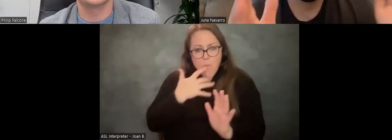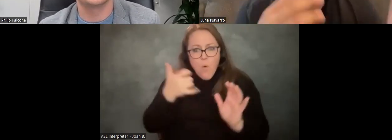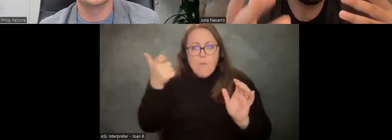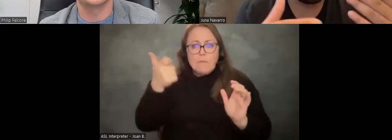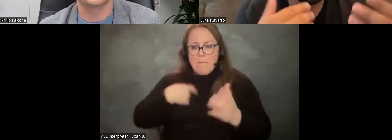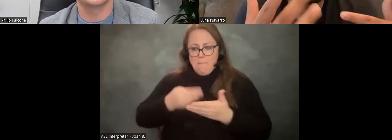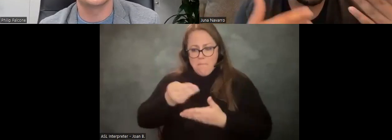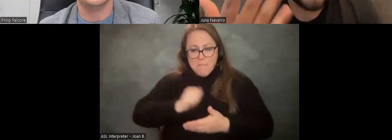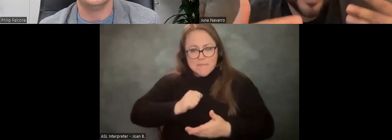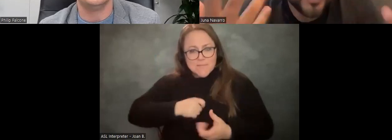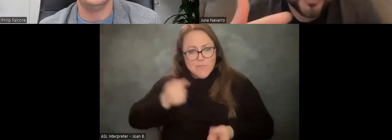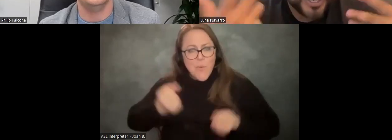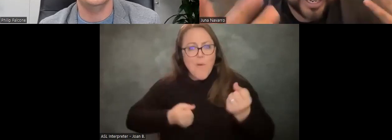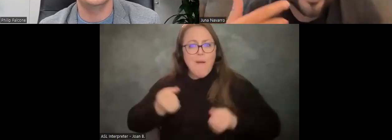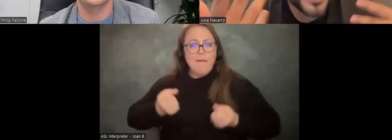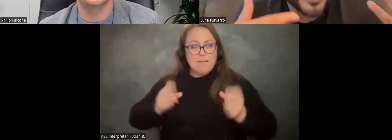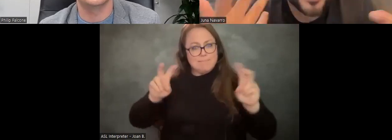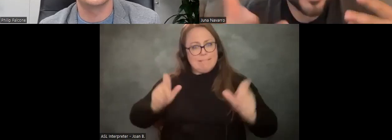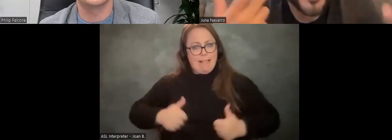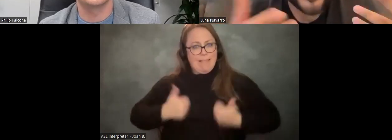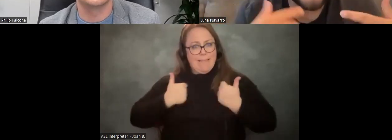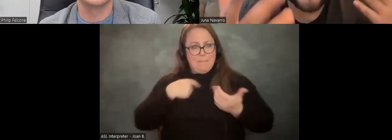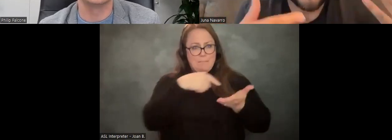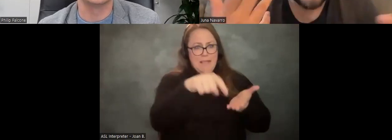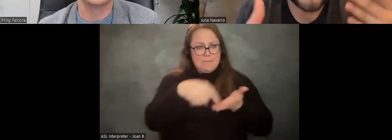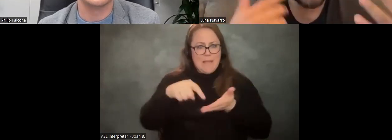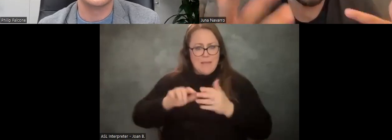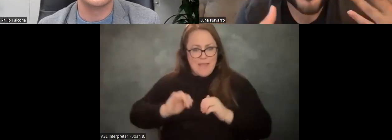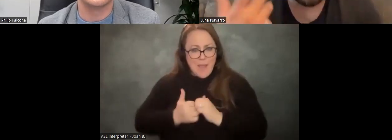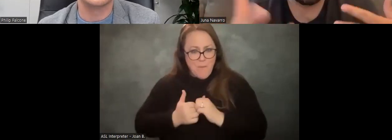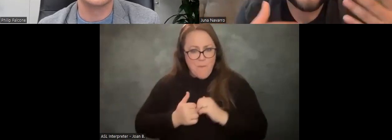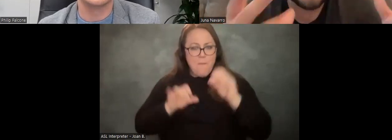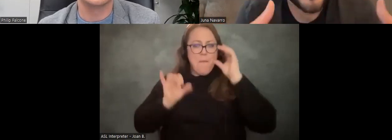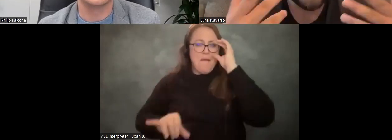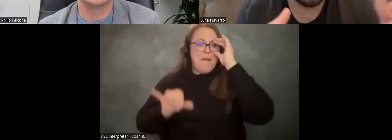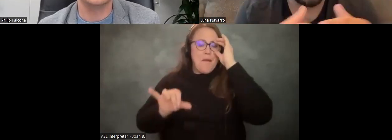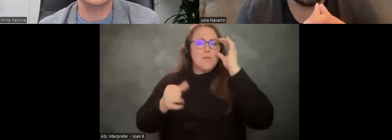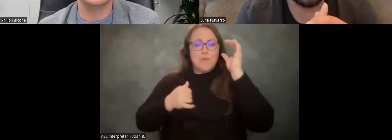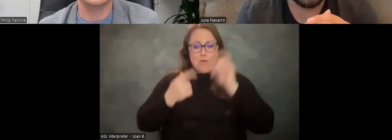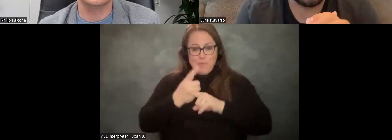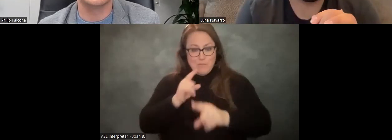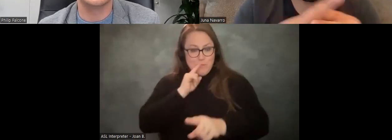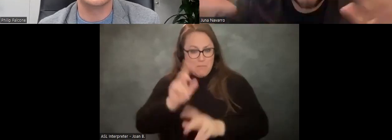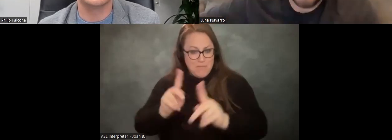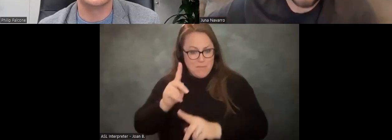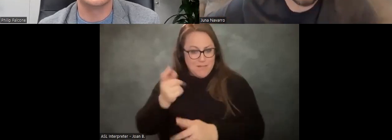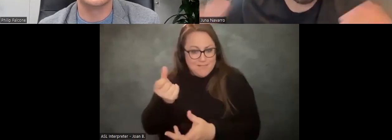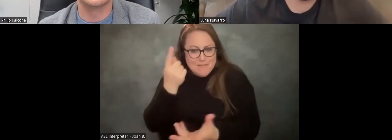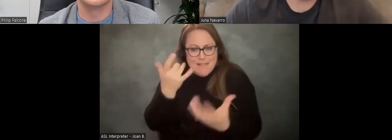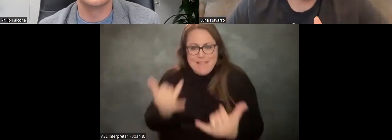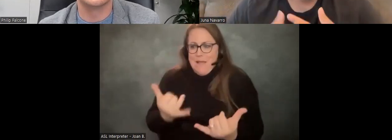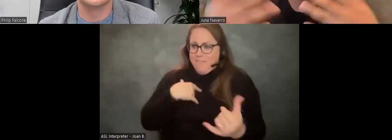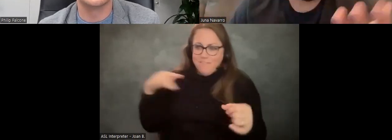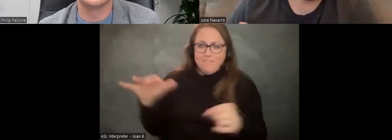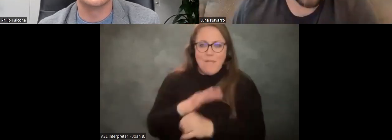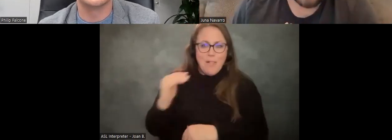car. So there's like life expenses started coming. So I'm pretty sure those are in the chat right now are probably full grown adults